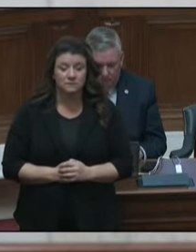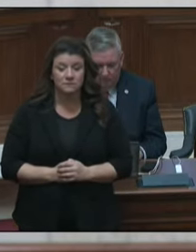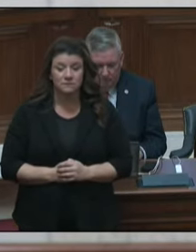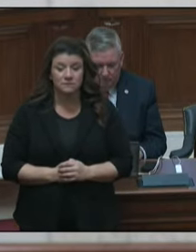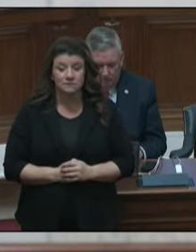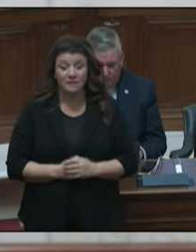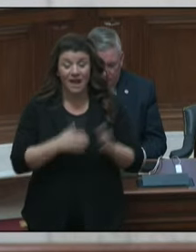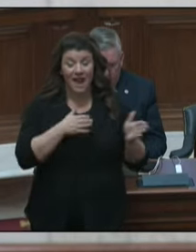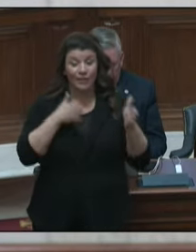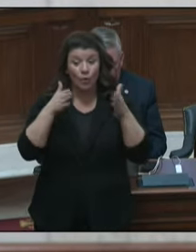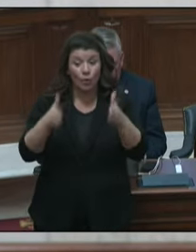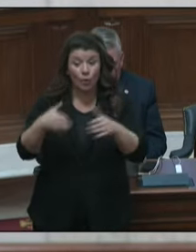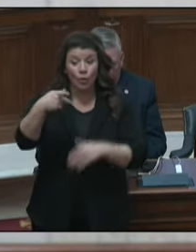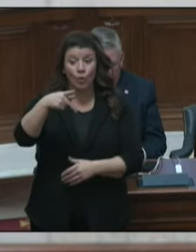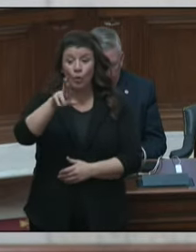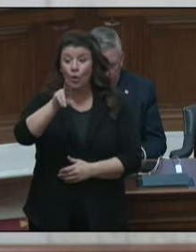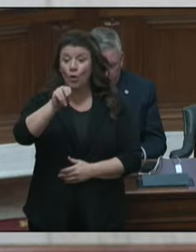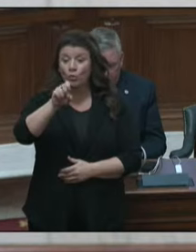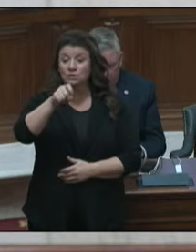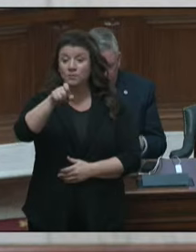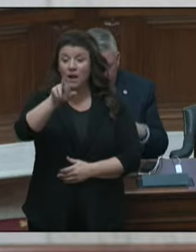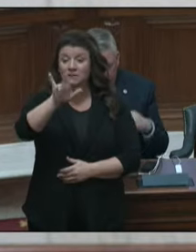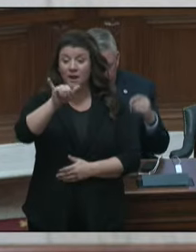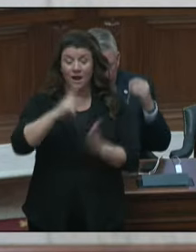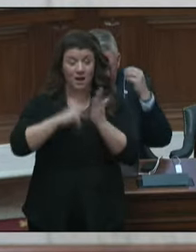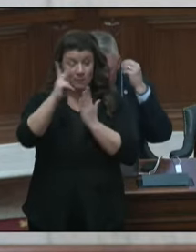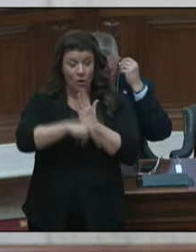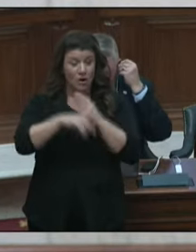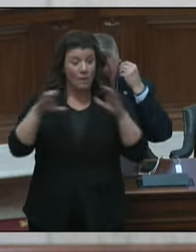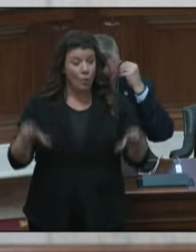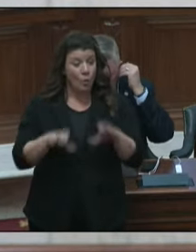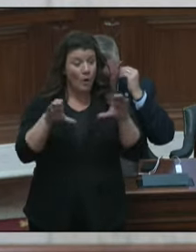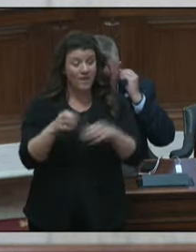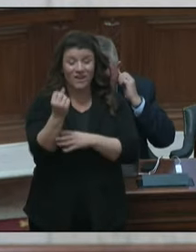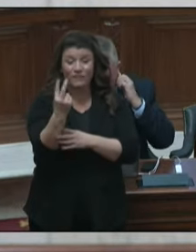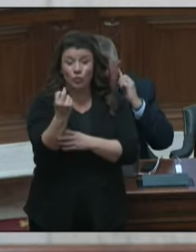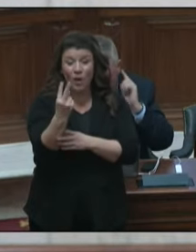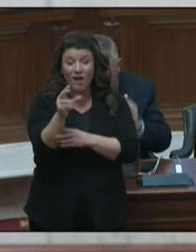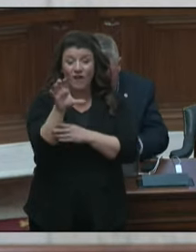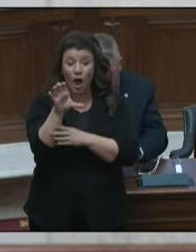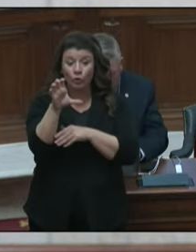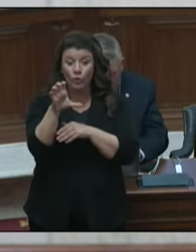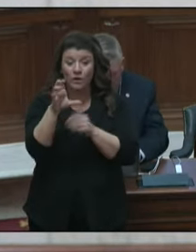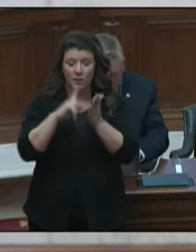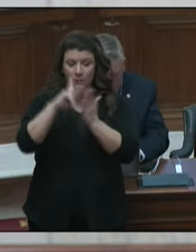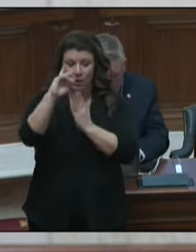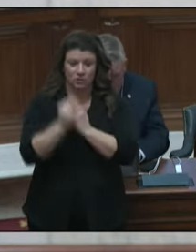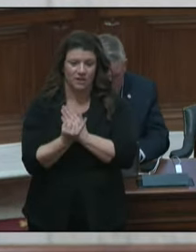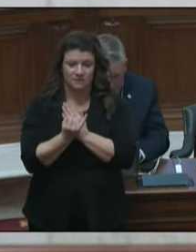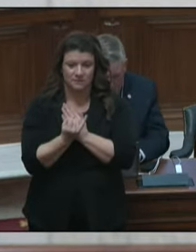In the Roads to Prosperity program, we've done 1,200 projects.